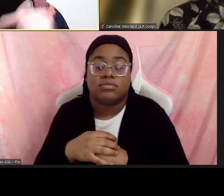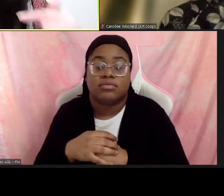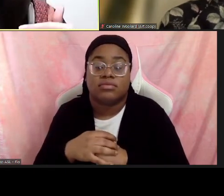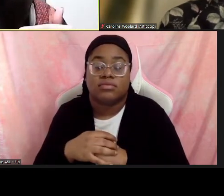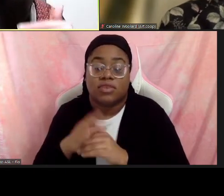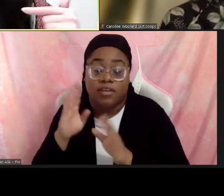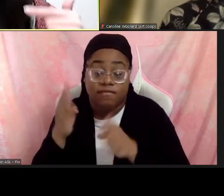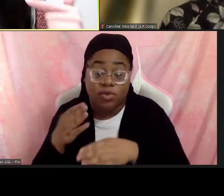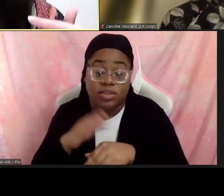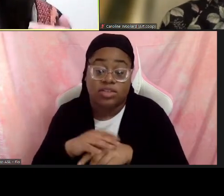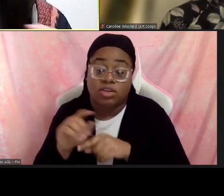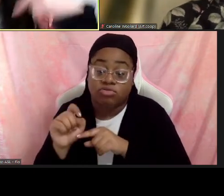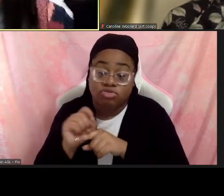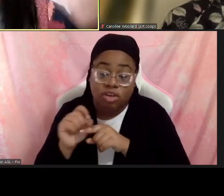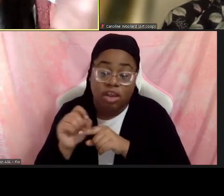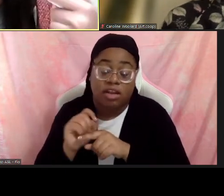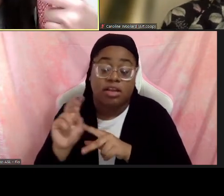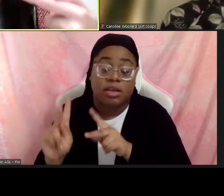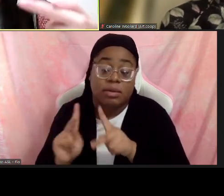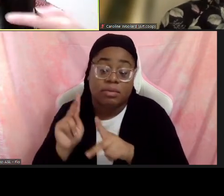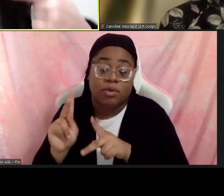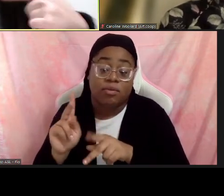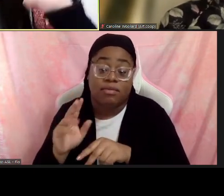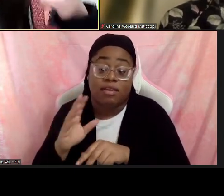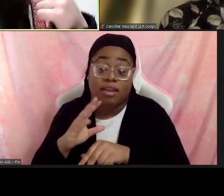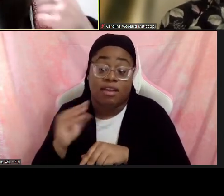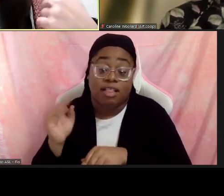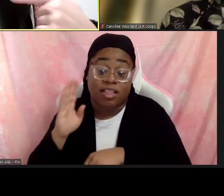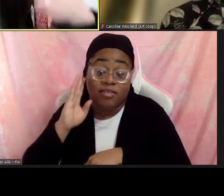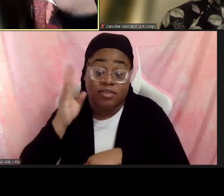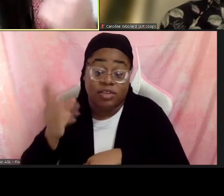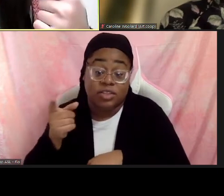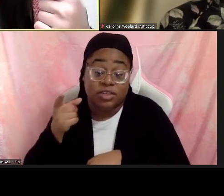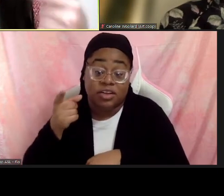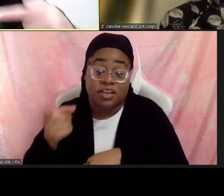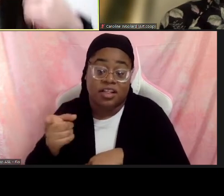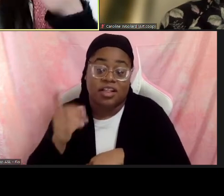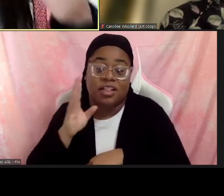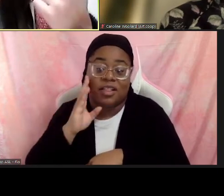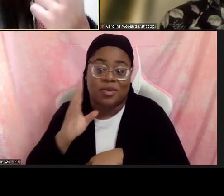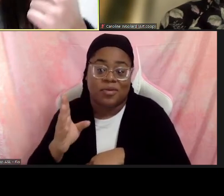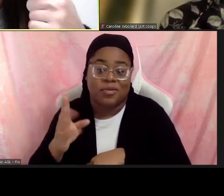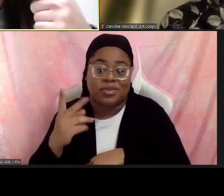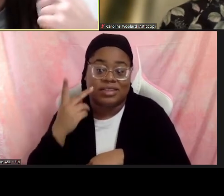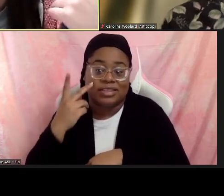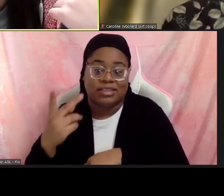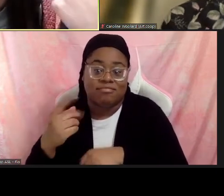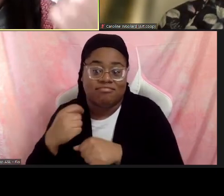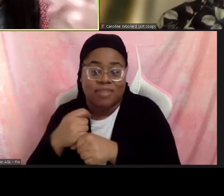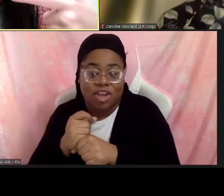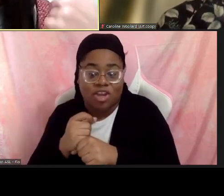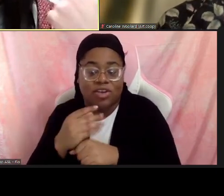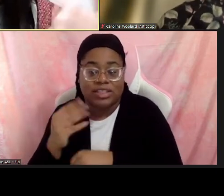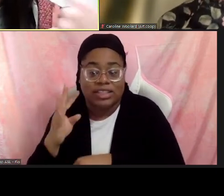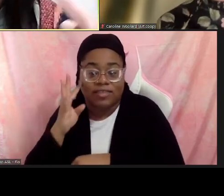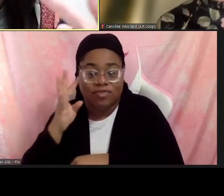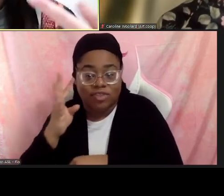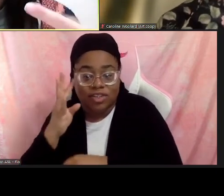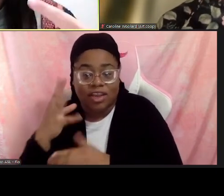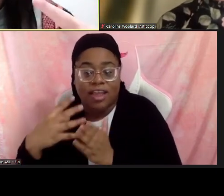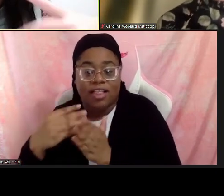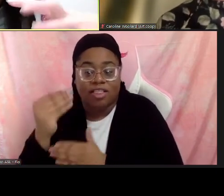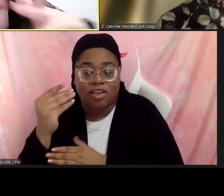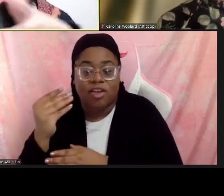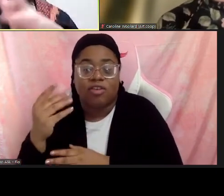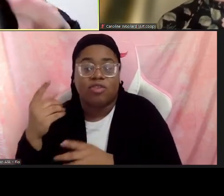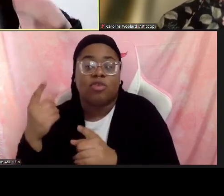on training those people that in the future they will become change makers and innovators, and that they will learn in a cooperative